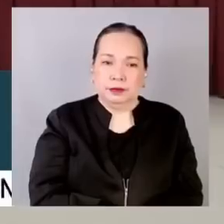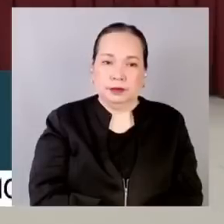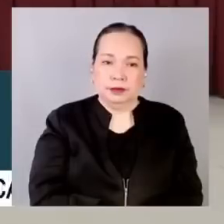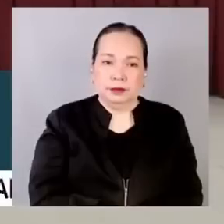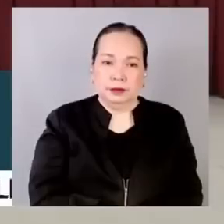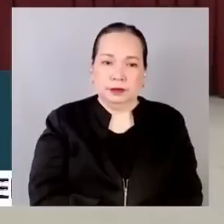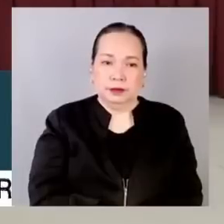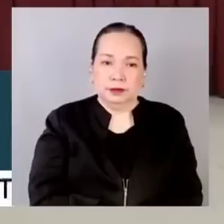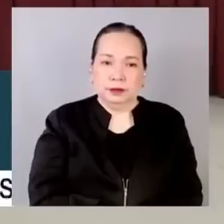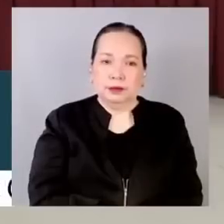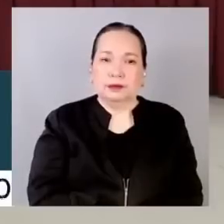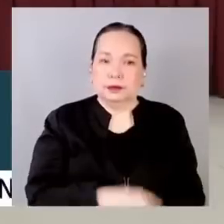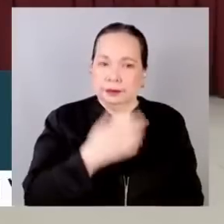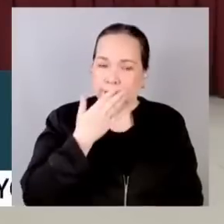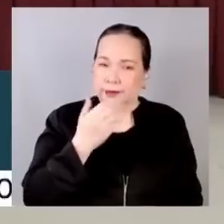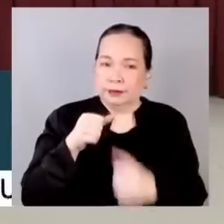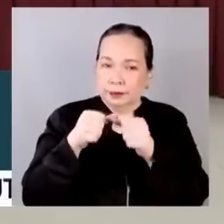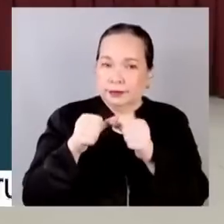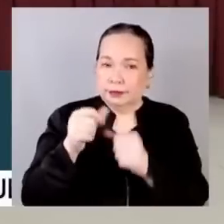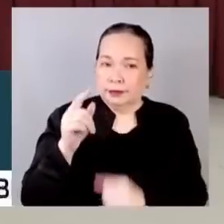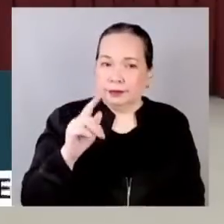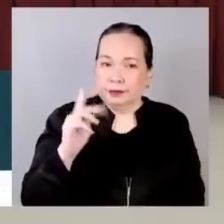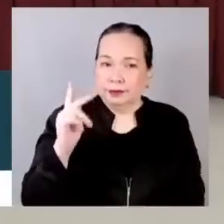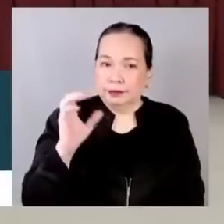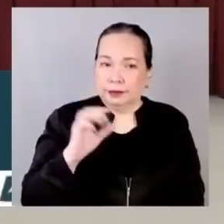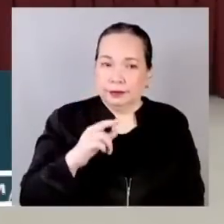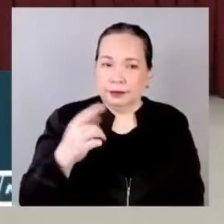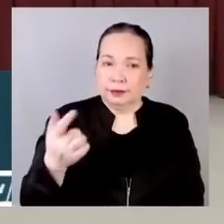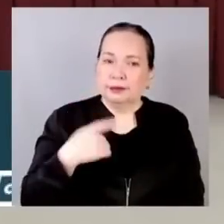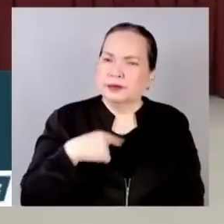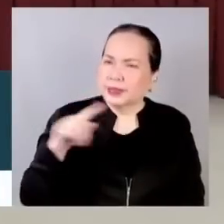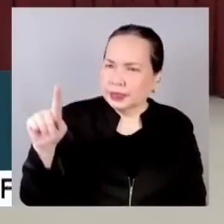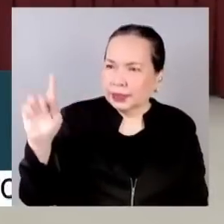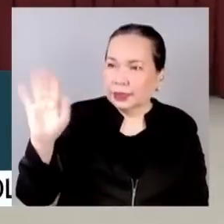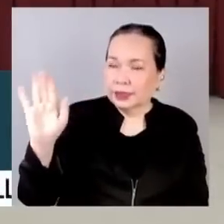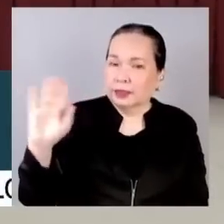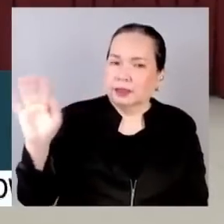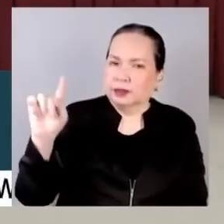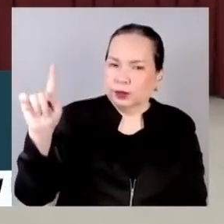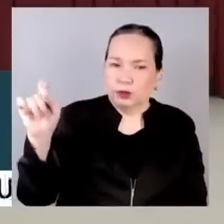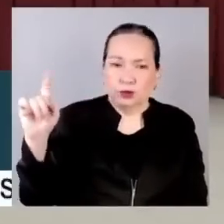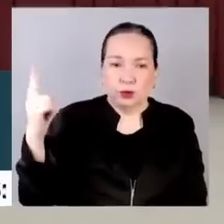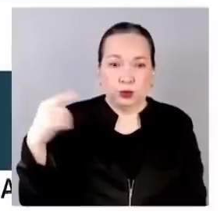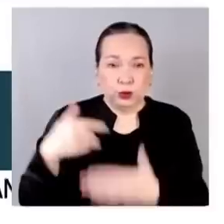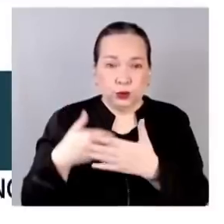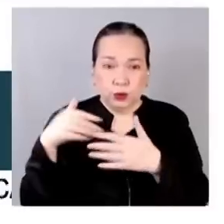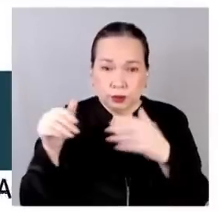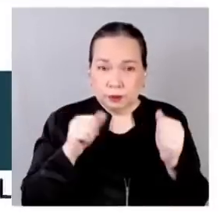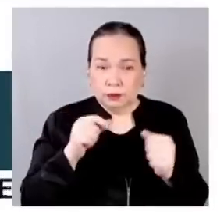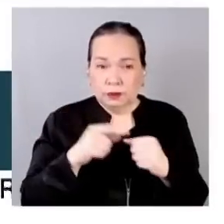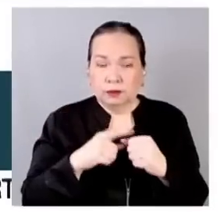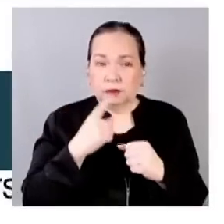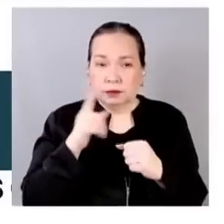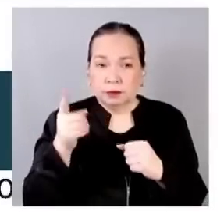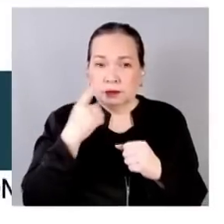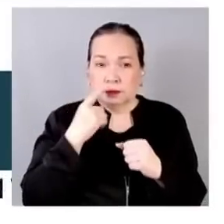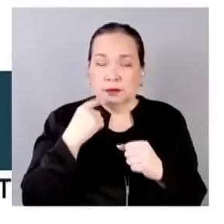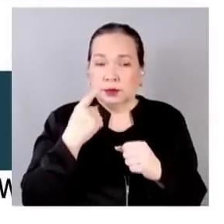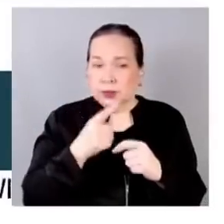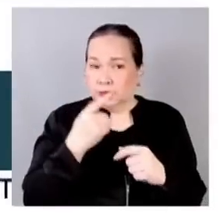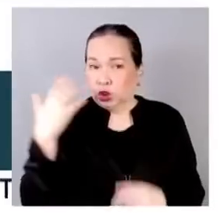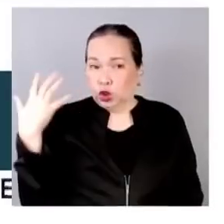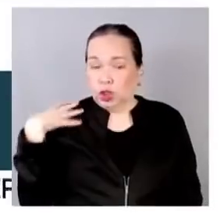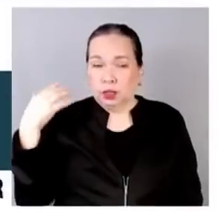ating... Back to you, Casey. Rafi, a couple of questions for you before we let you go. You said that General Azurin said